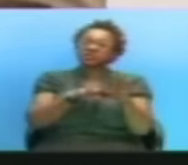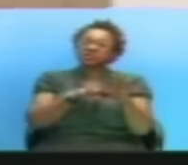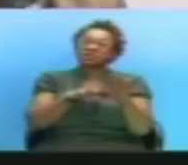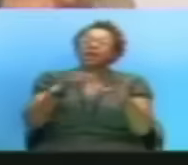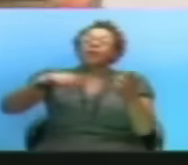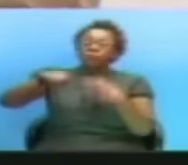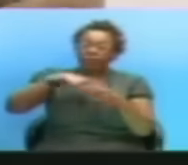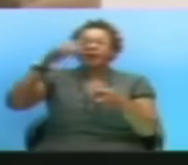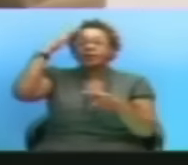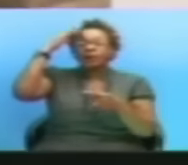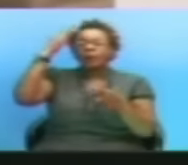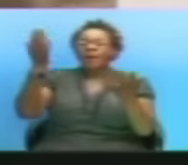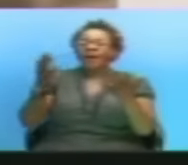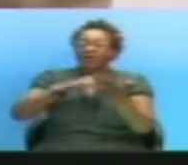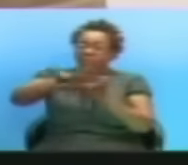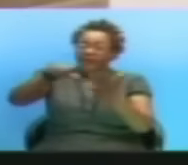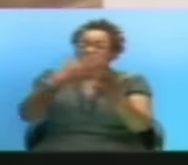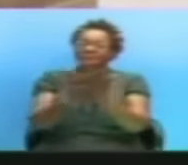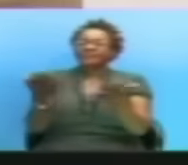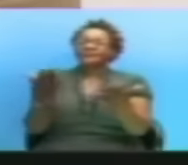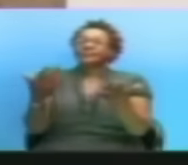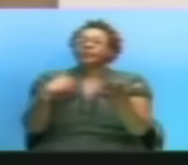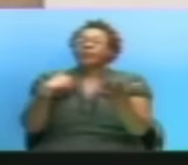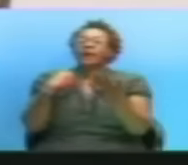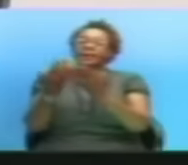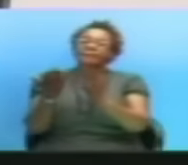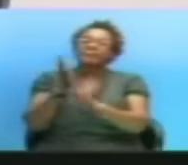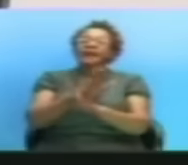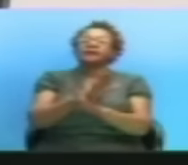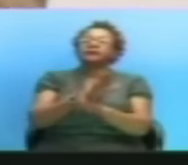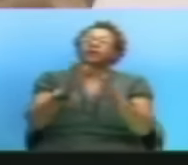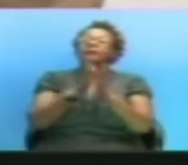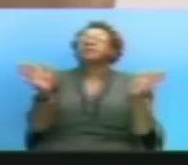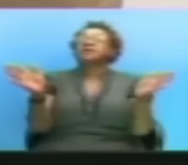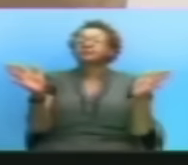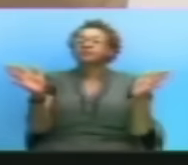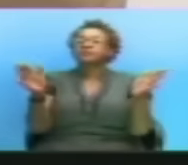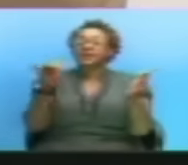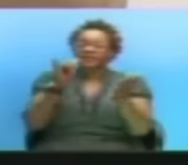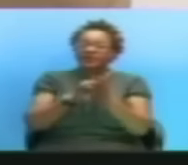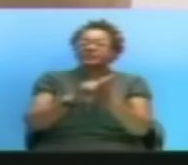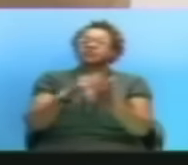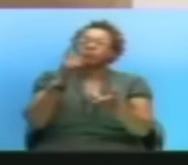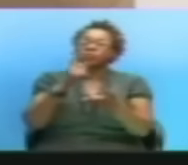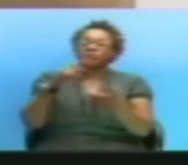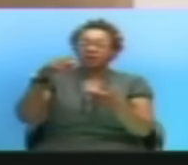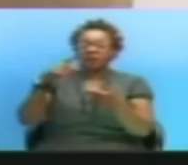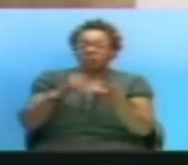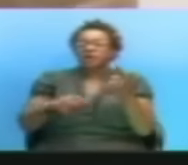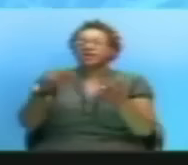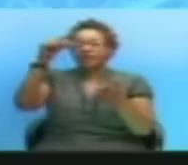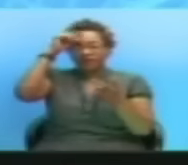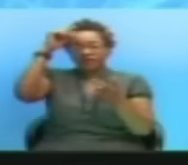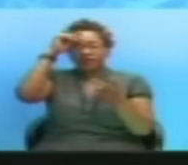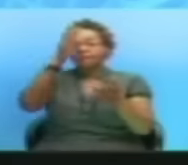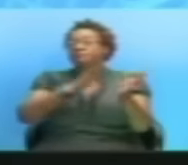will know where all these properties were, and we reverse them back to the public. That is the heartbeat of the governor we have. So, I mean, that